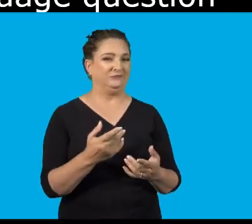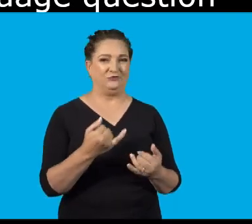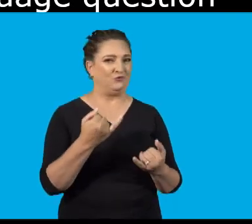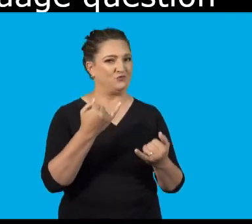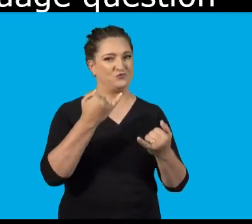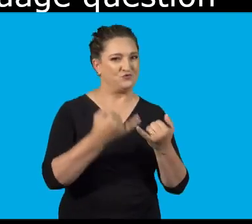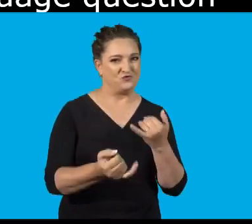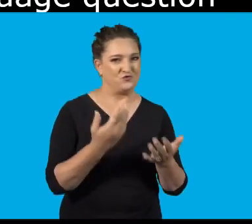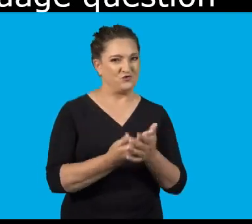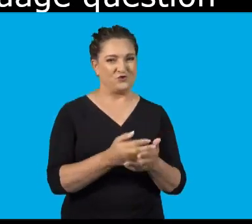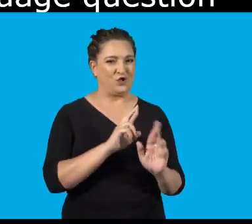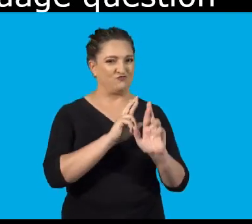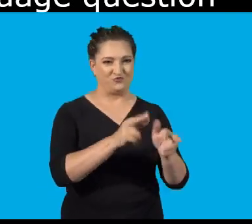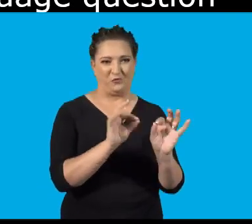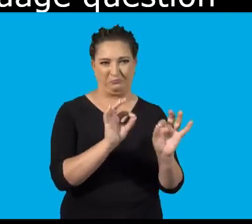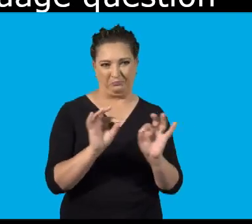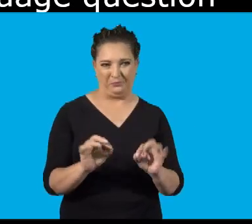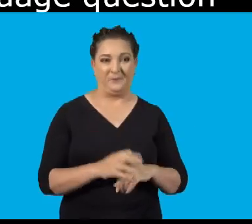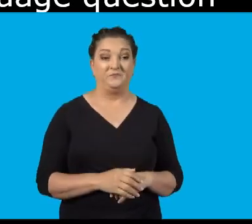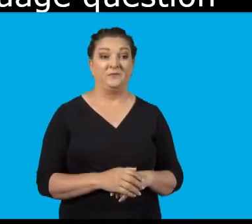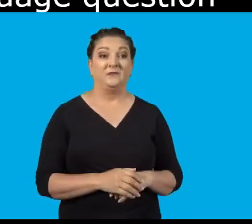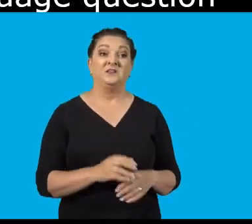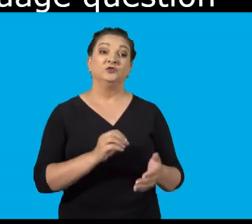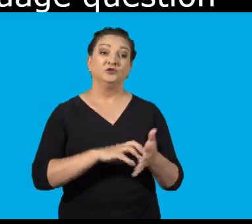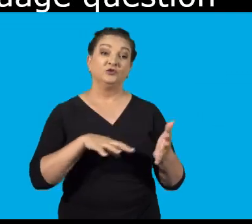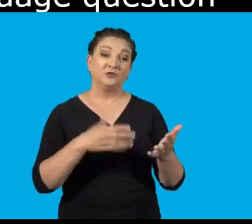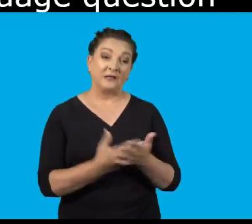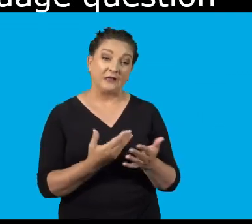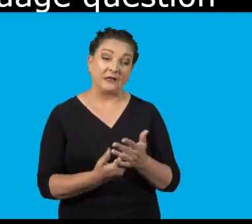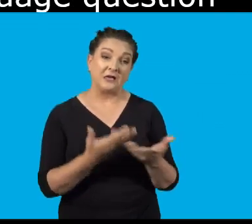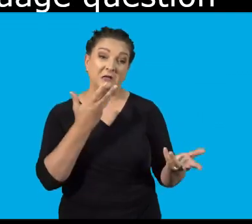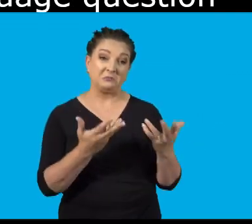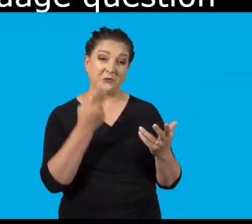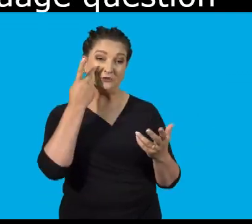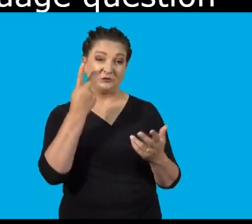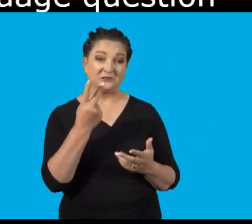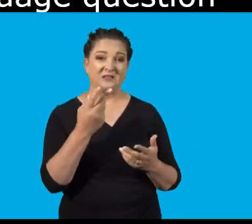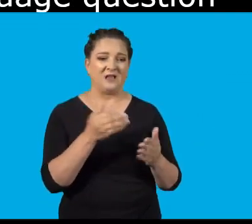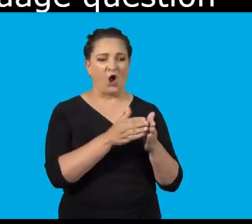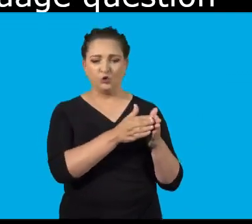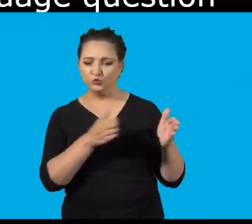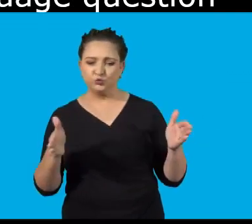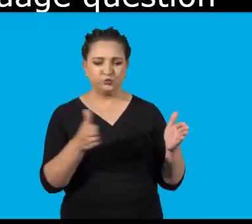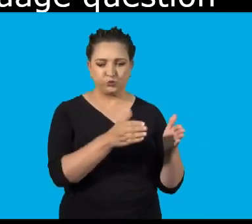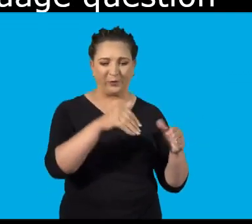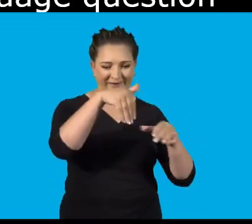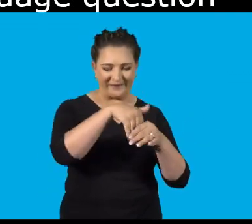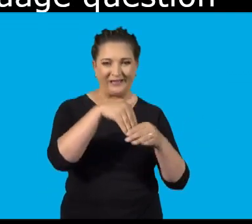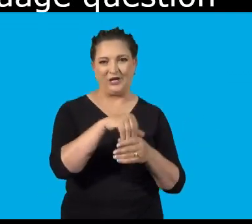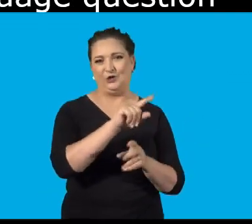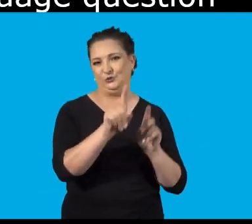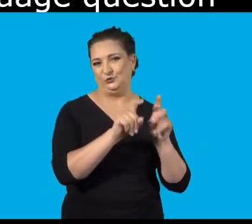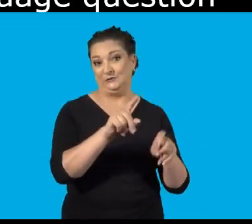to respond to questions pertaining to language structures. And then learners struggle to interpret the scope of what a language